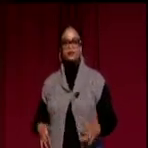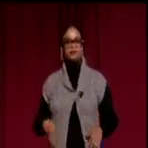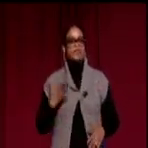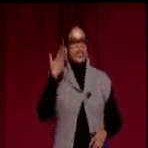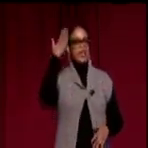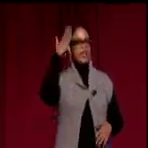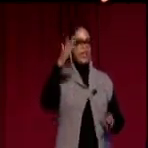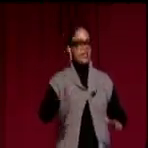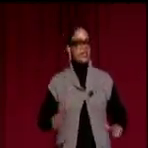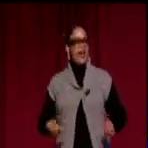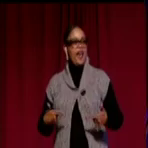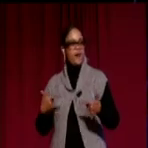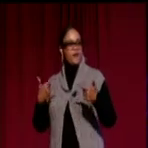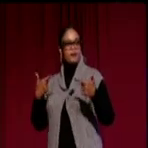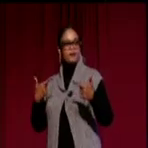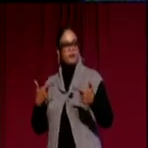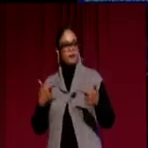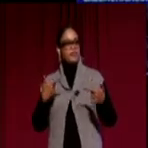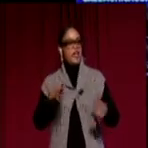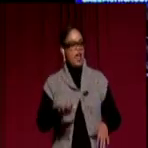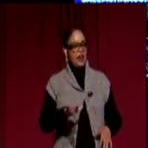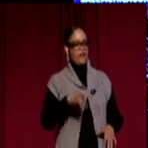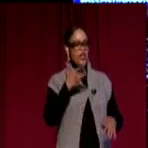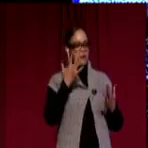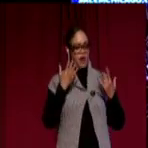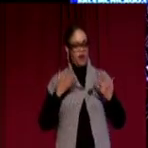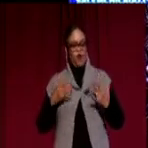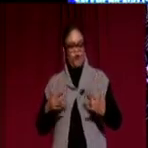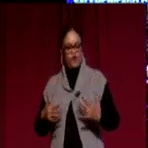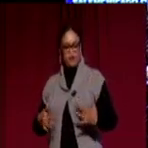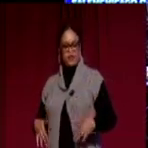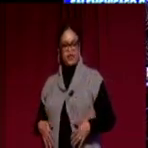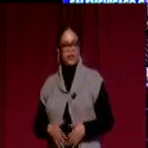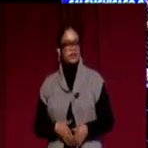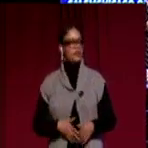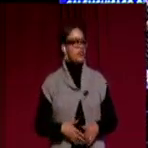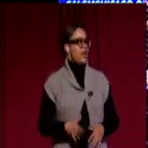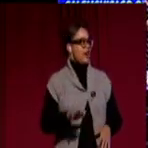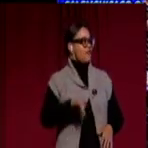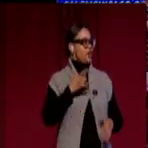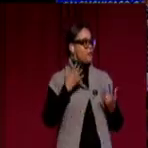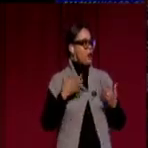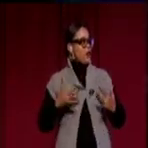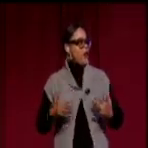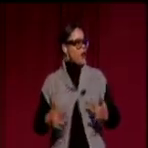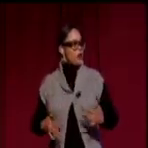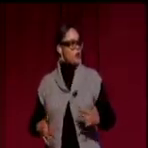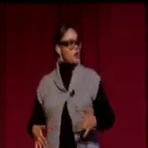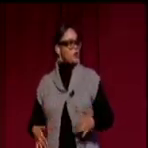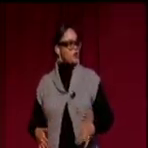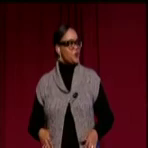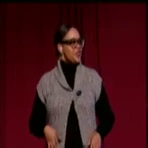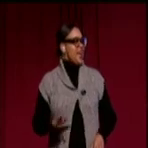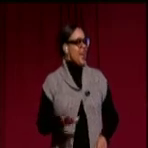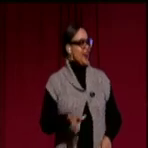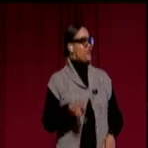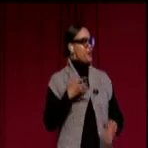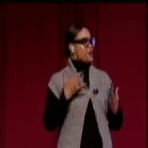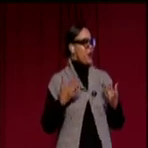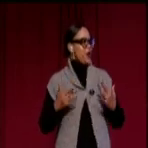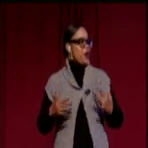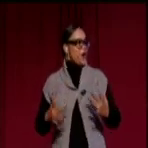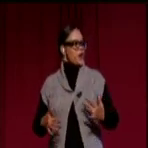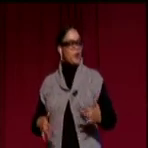he's alive. I can feel him all over. Feel him all over. I can feel him all